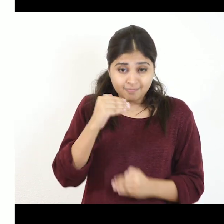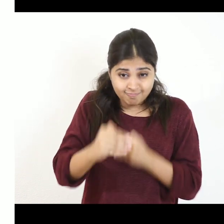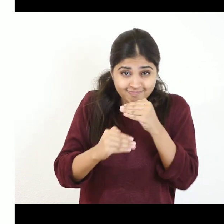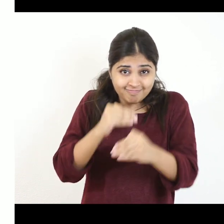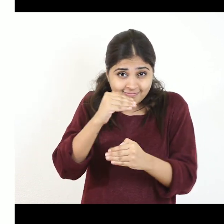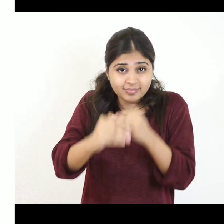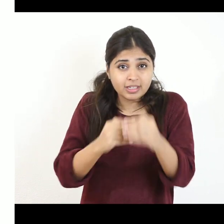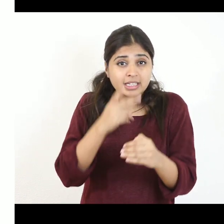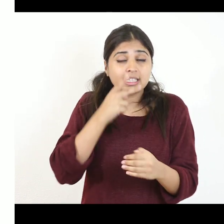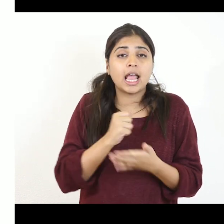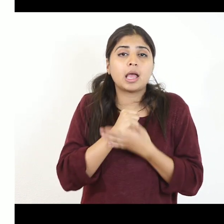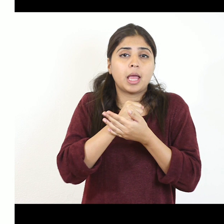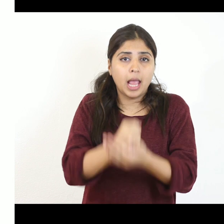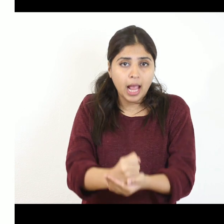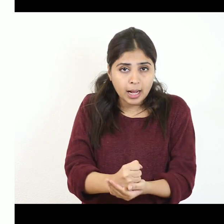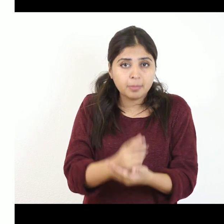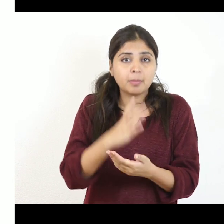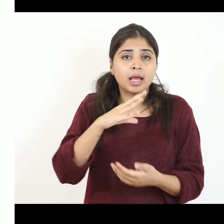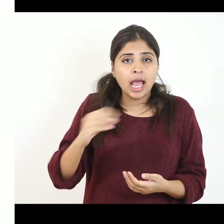entry accuracy.